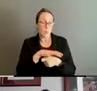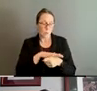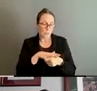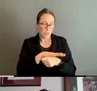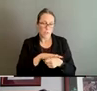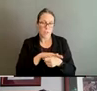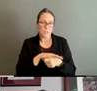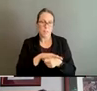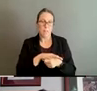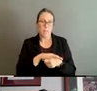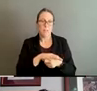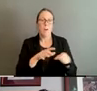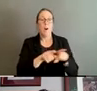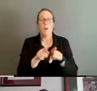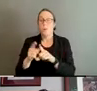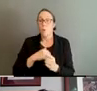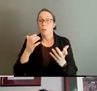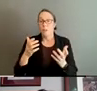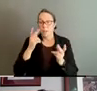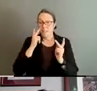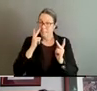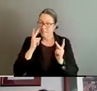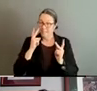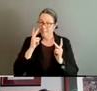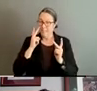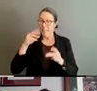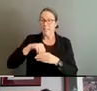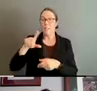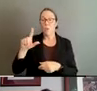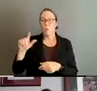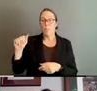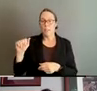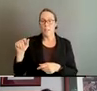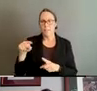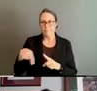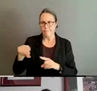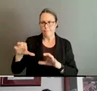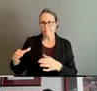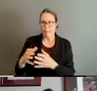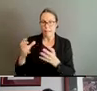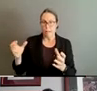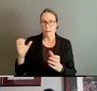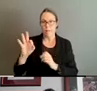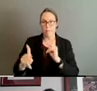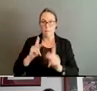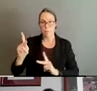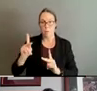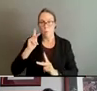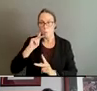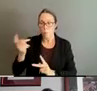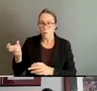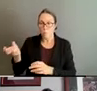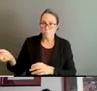shelters. We saw a lot of folks in Louisiana that they were getting picked up, being brought to a